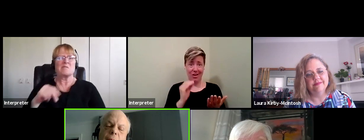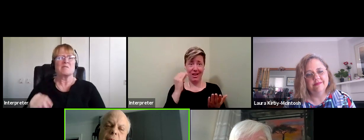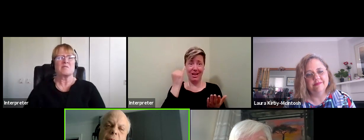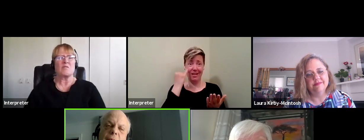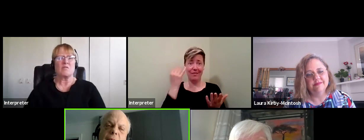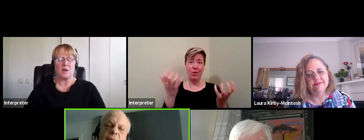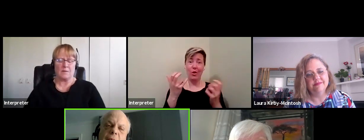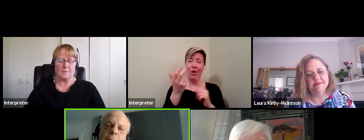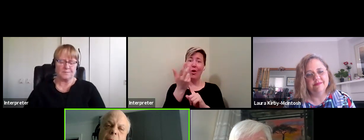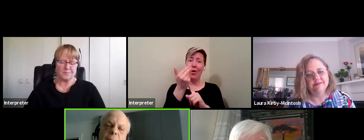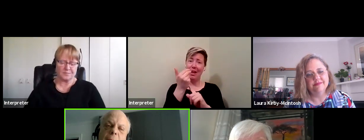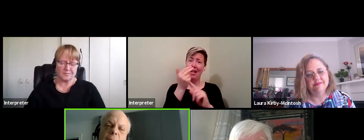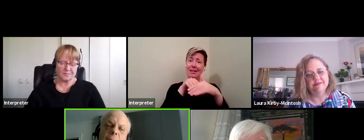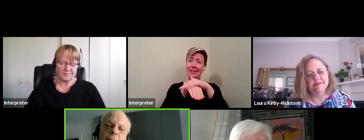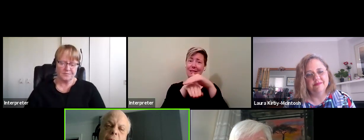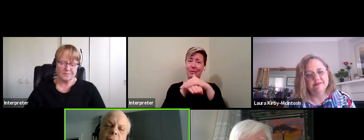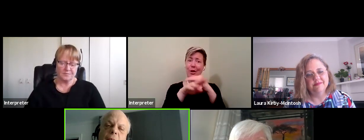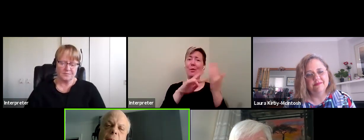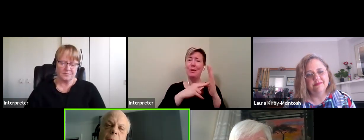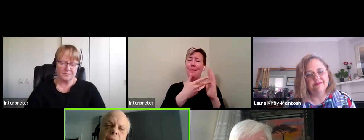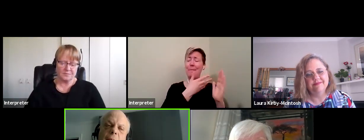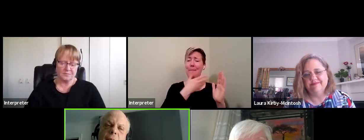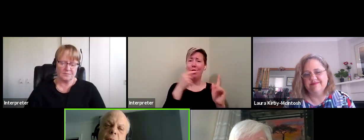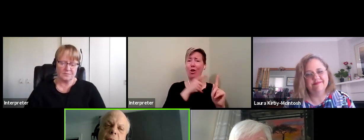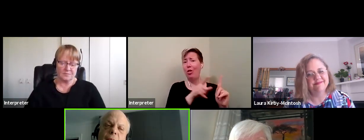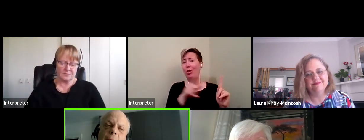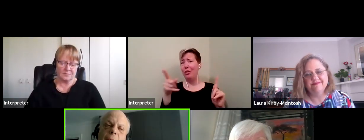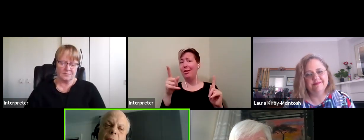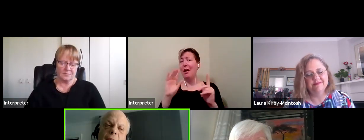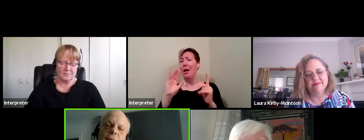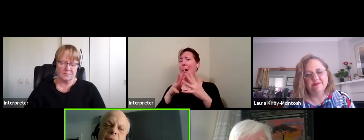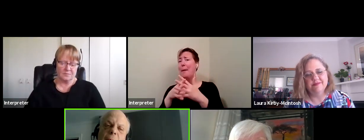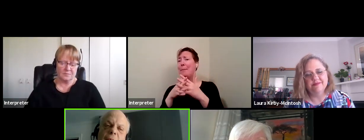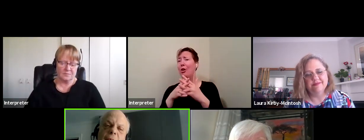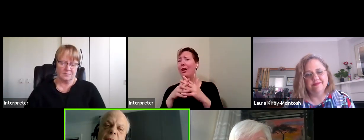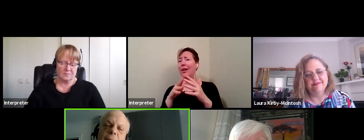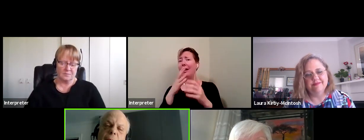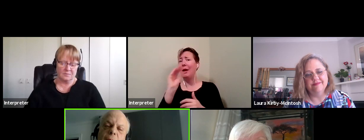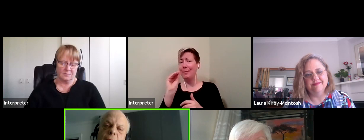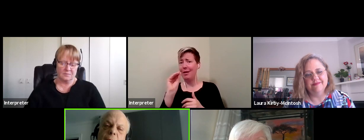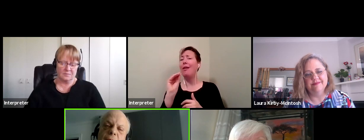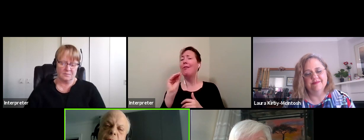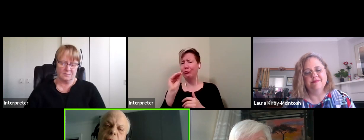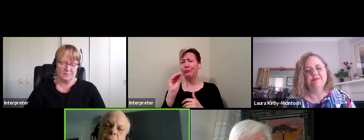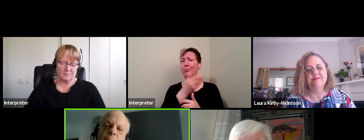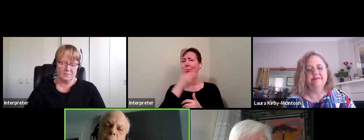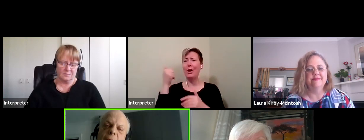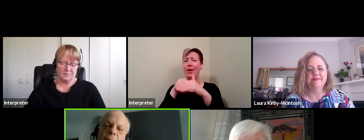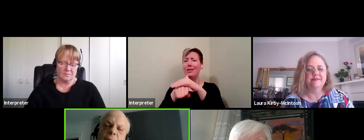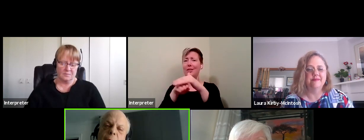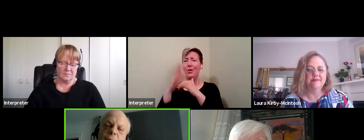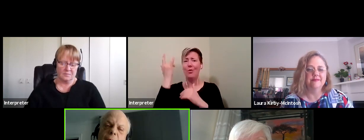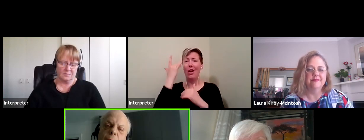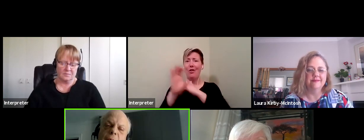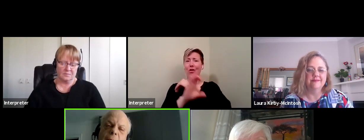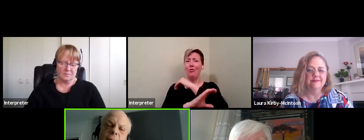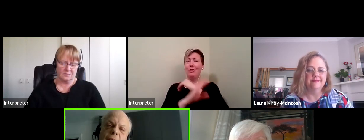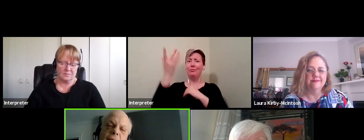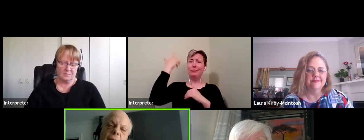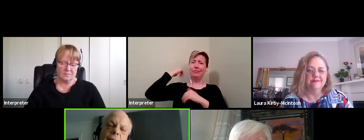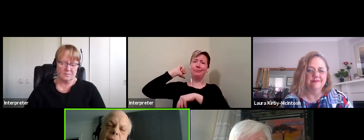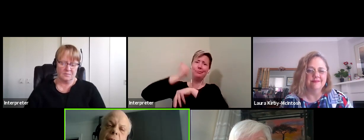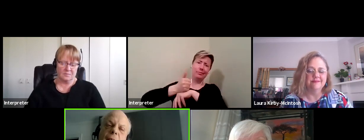a hotel that's accessible, you may do better by looking at an American chain because of what Congress did better than what Queen's